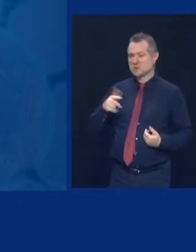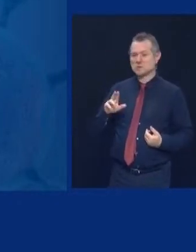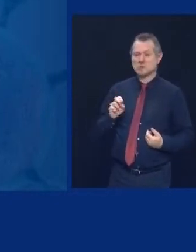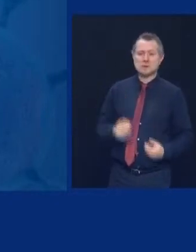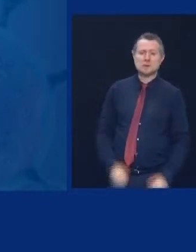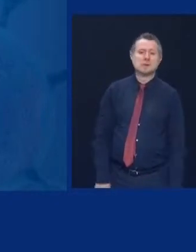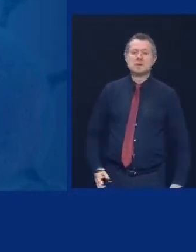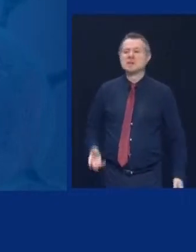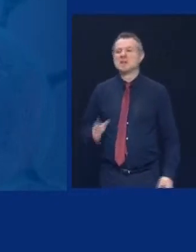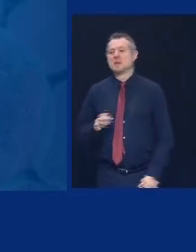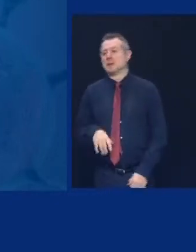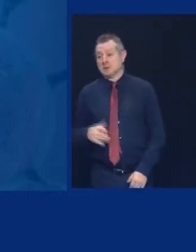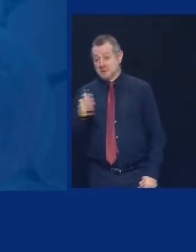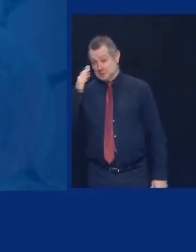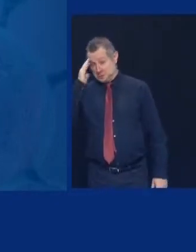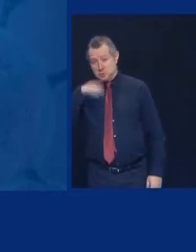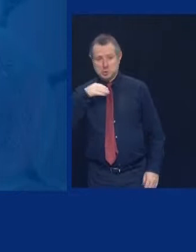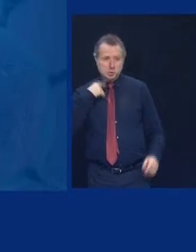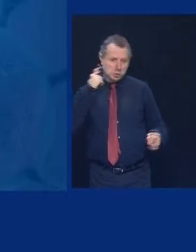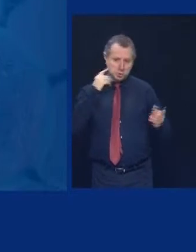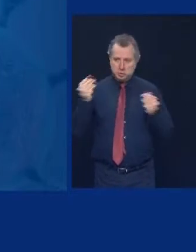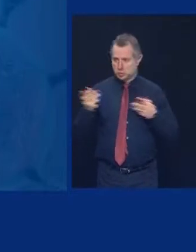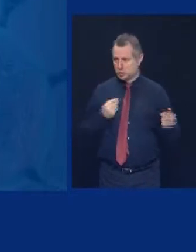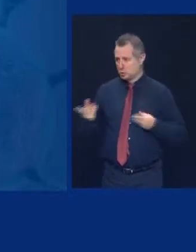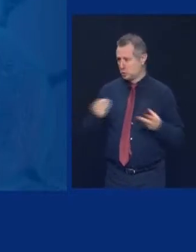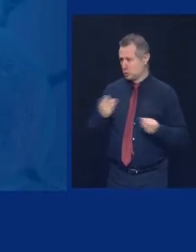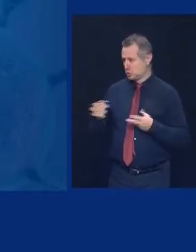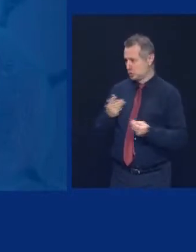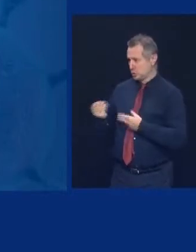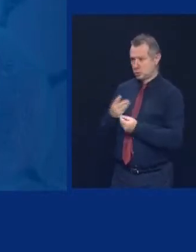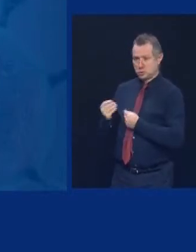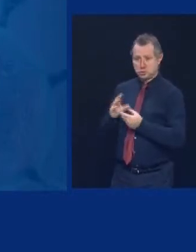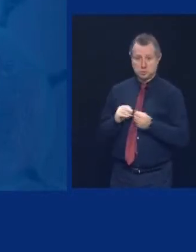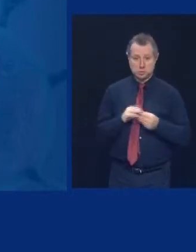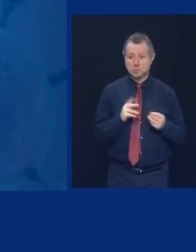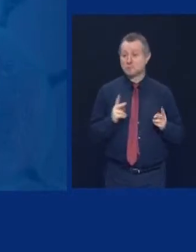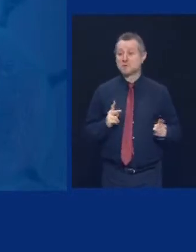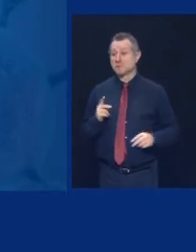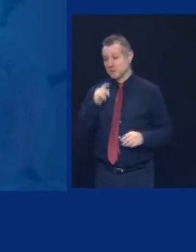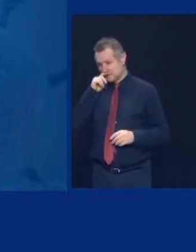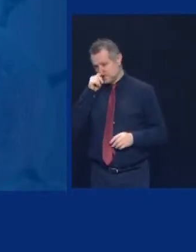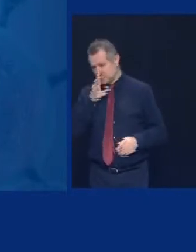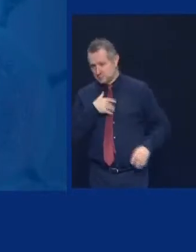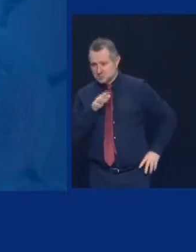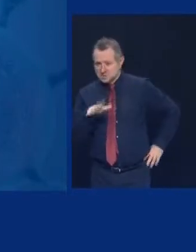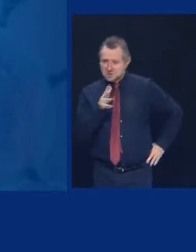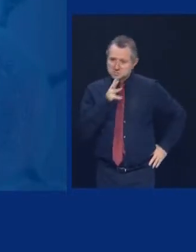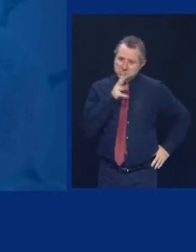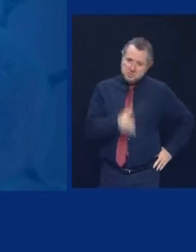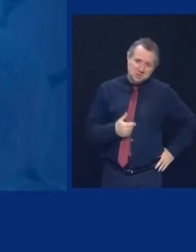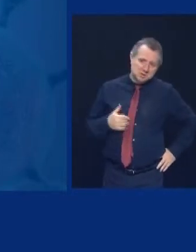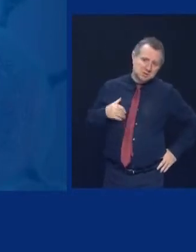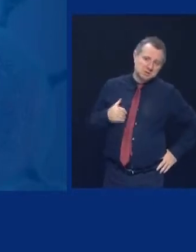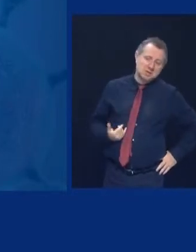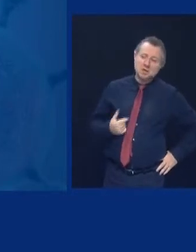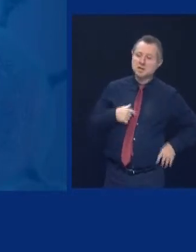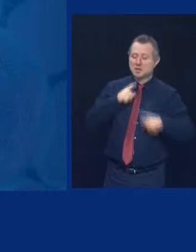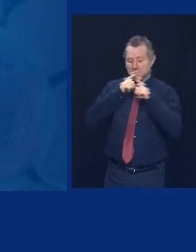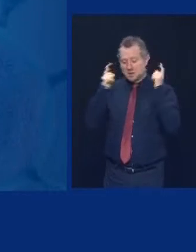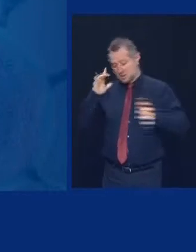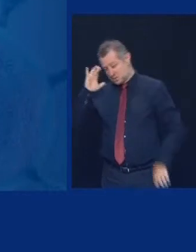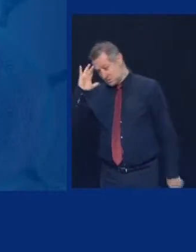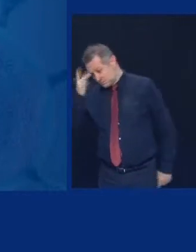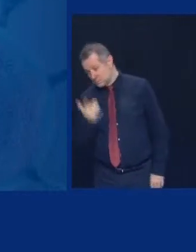I heard COVID fatigue to mean I'm tired of wearing the mask, I'm tired of doing the social